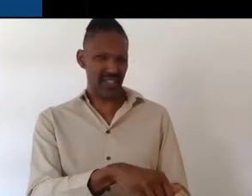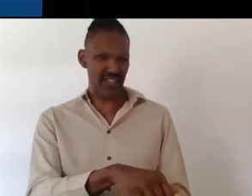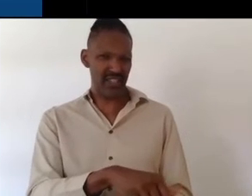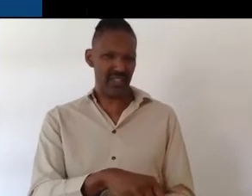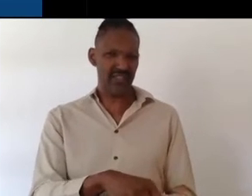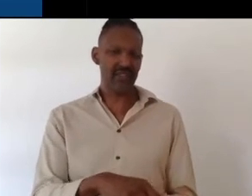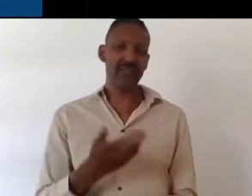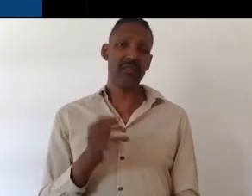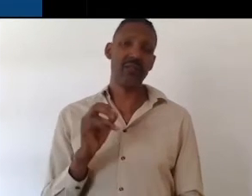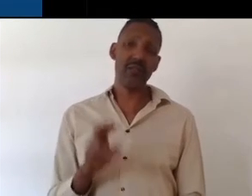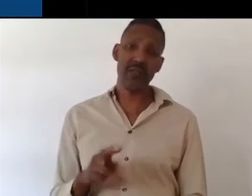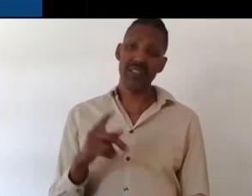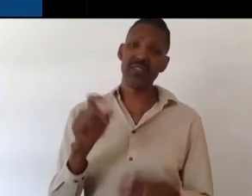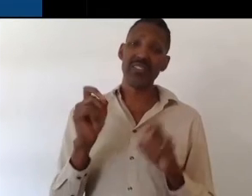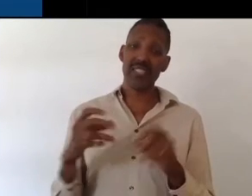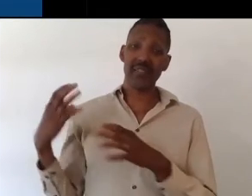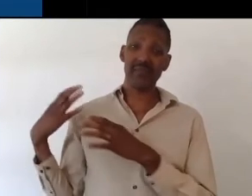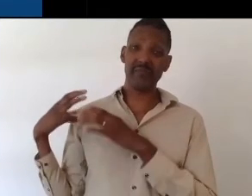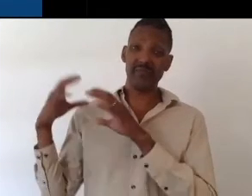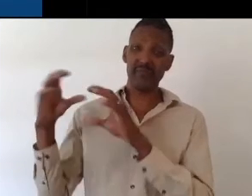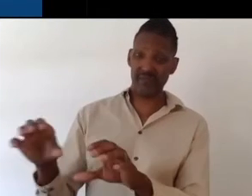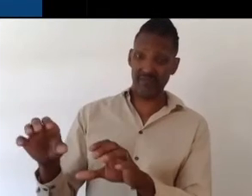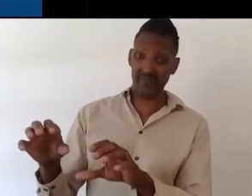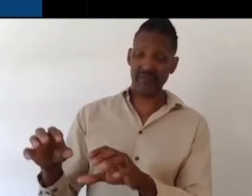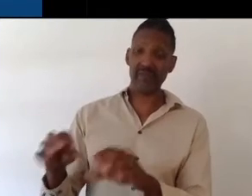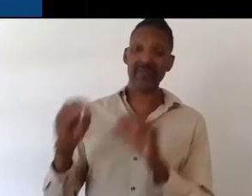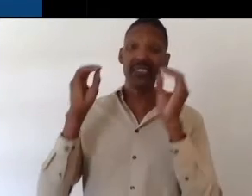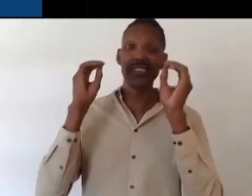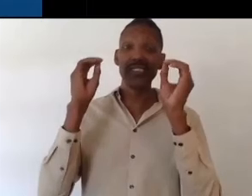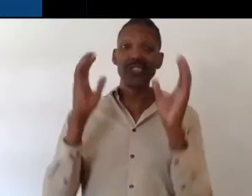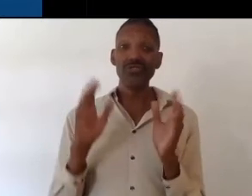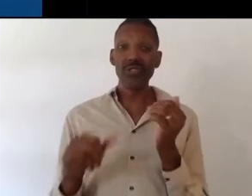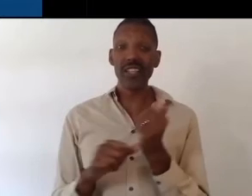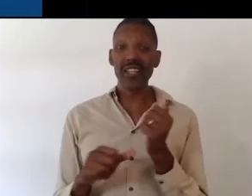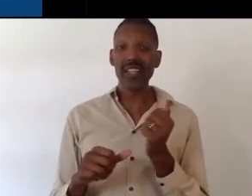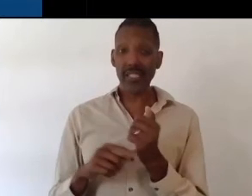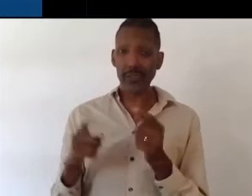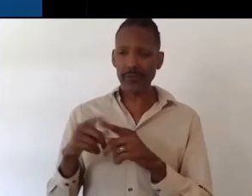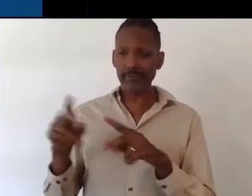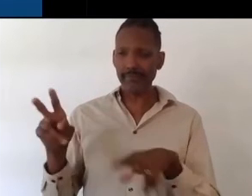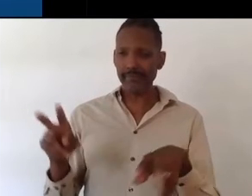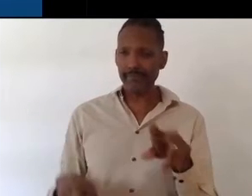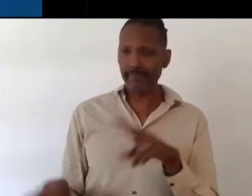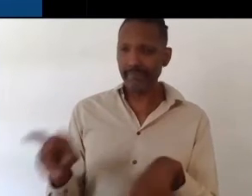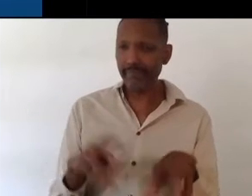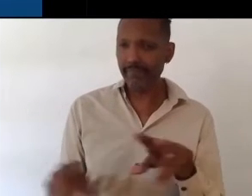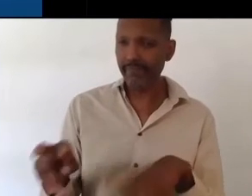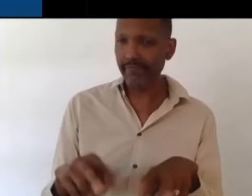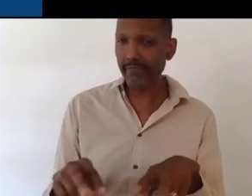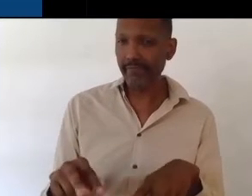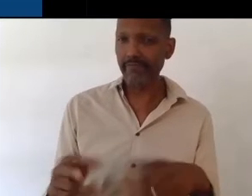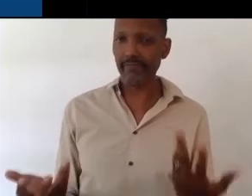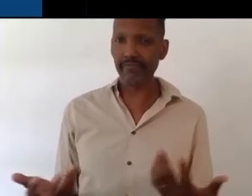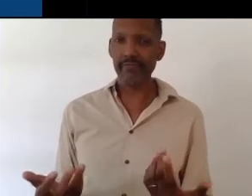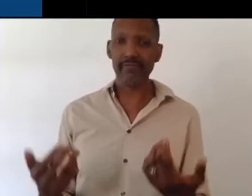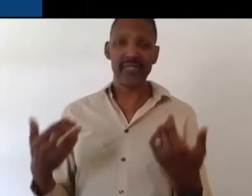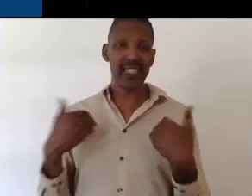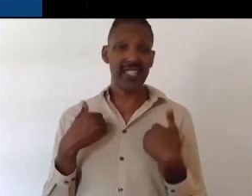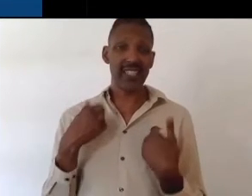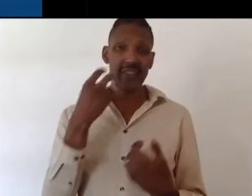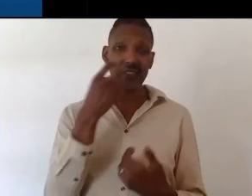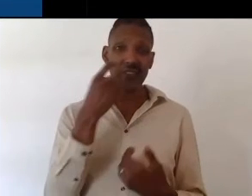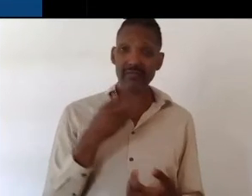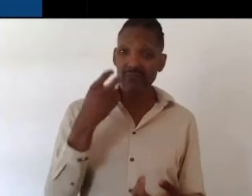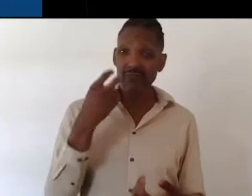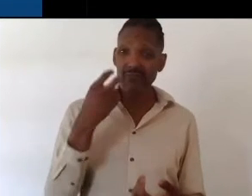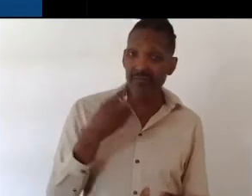progress monitoring during STEM time is also a recommendation. And then I wanted to highlight